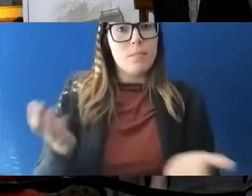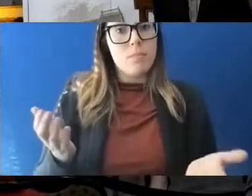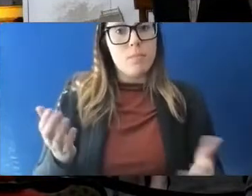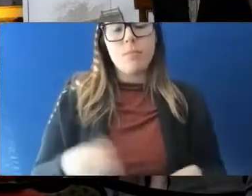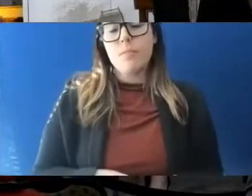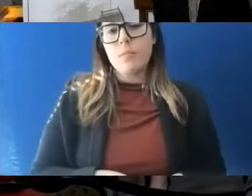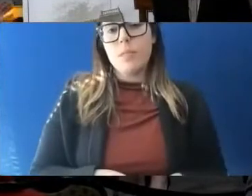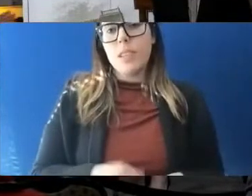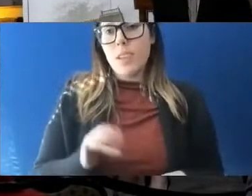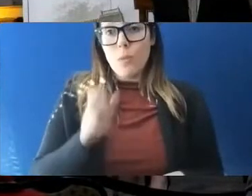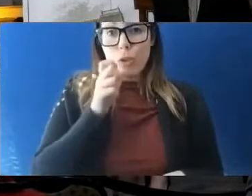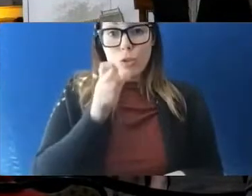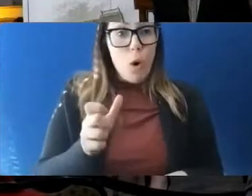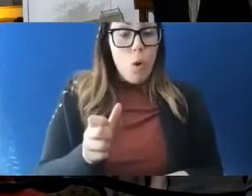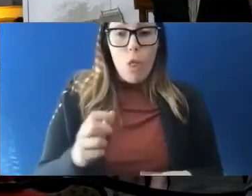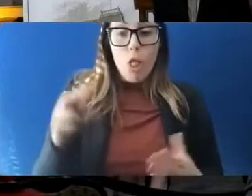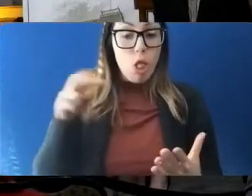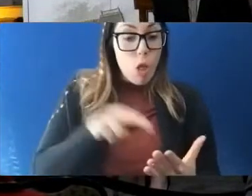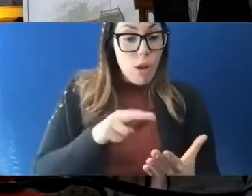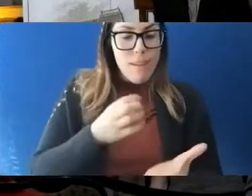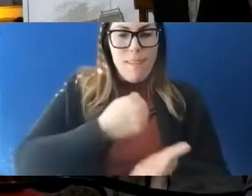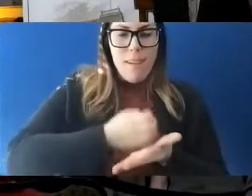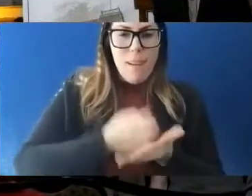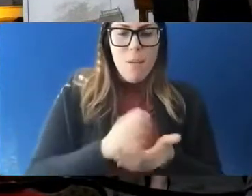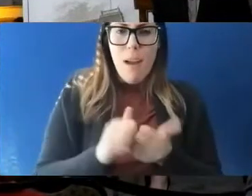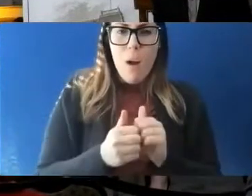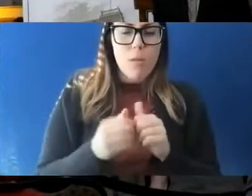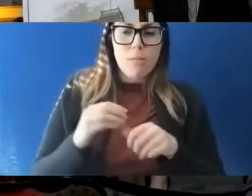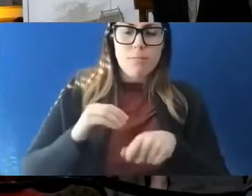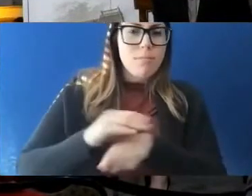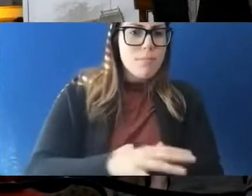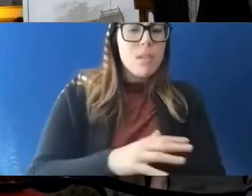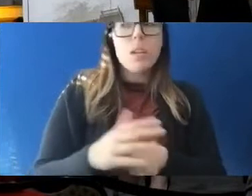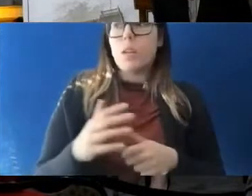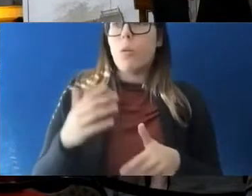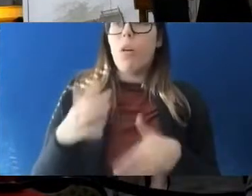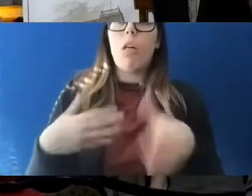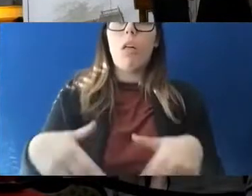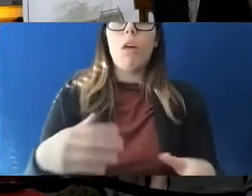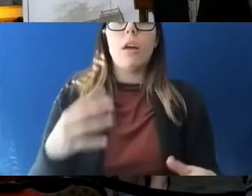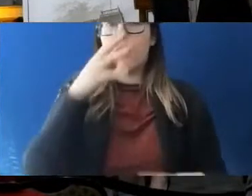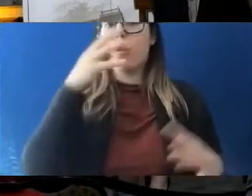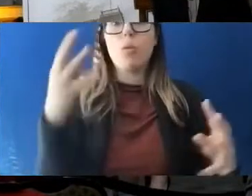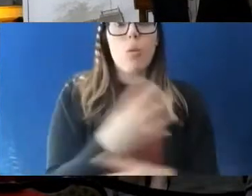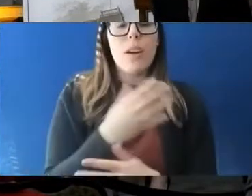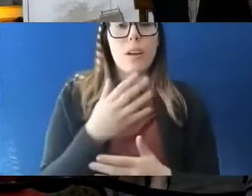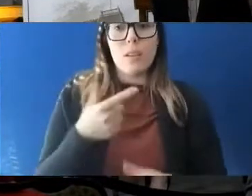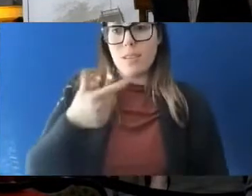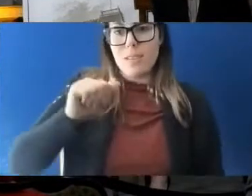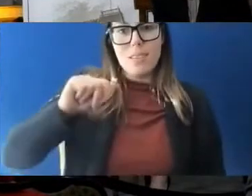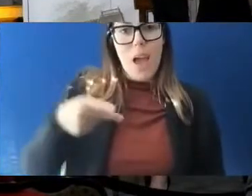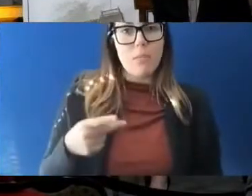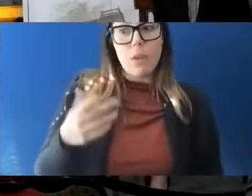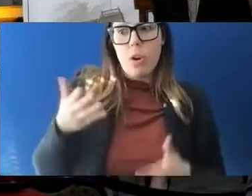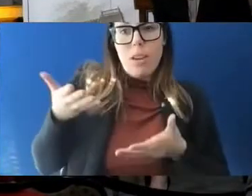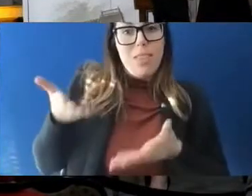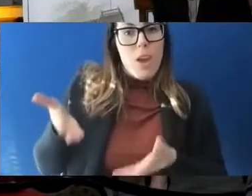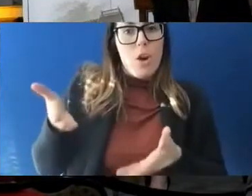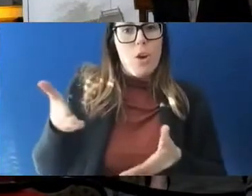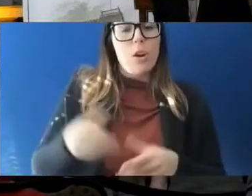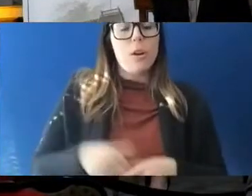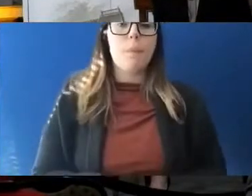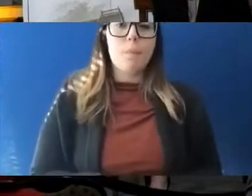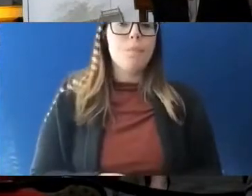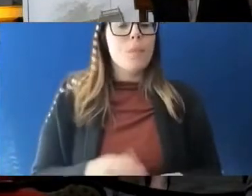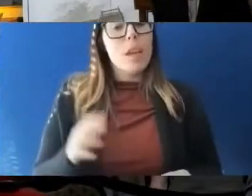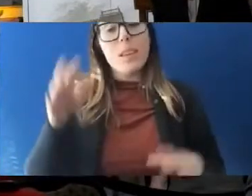continue to move along, kind of reinforcing a gap that exists. And as has been alluded to, the administration has done so